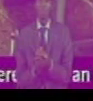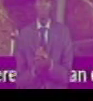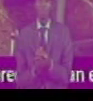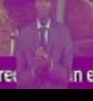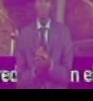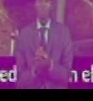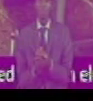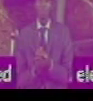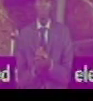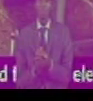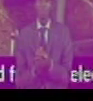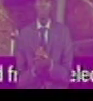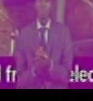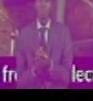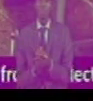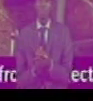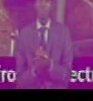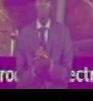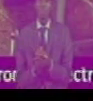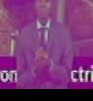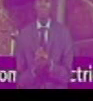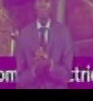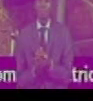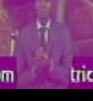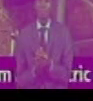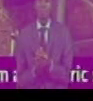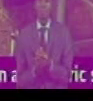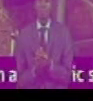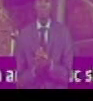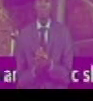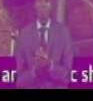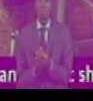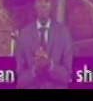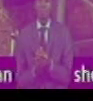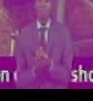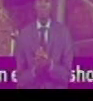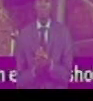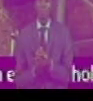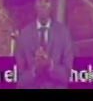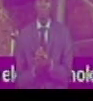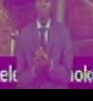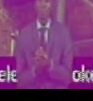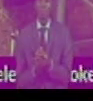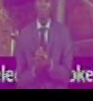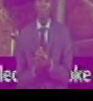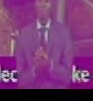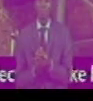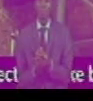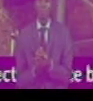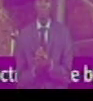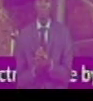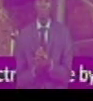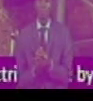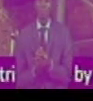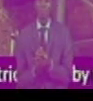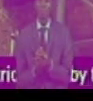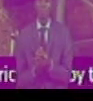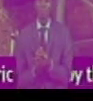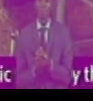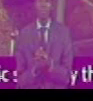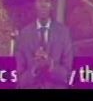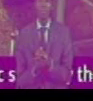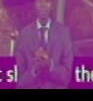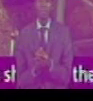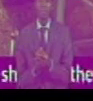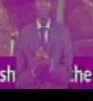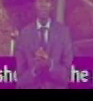7 years now. Tungake can Sunday Basi Ekena, his onion. But by the special grace of God,